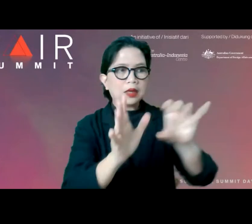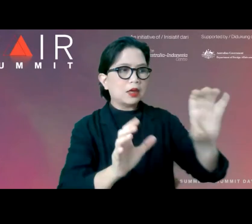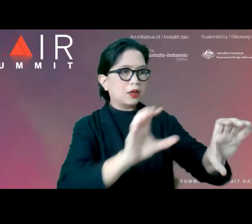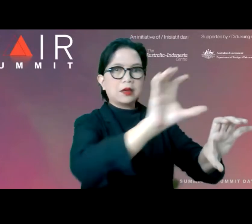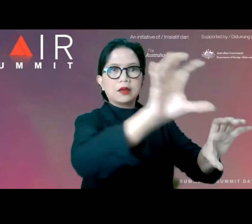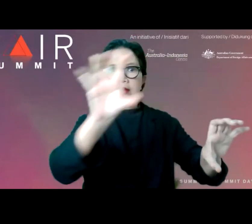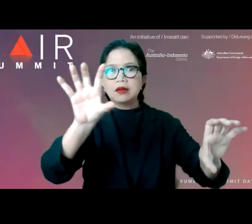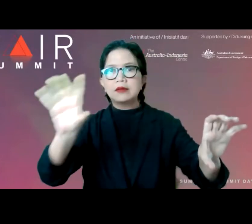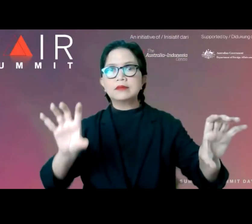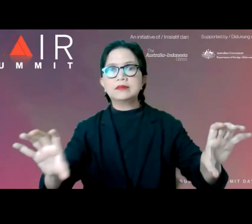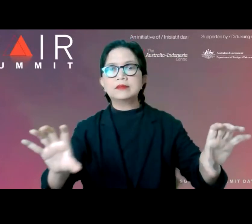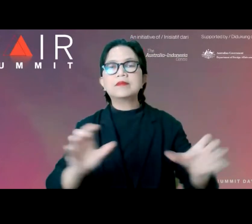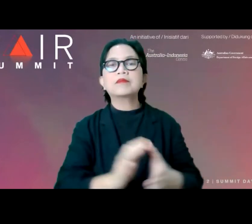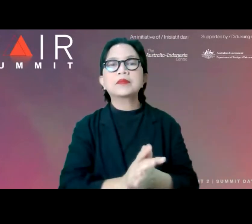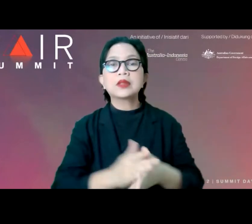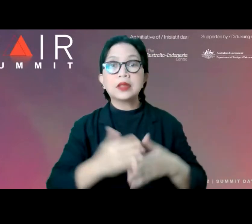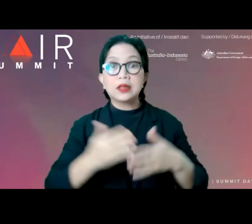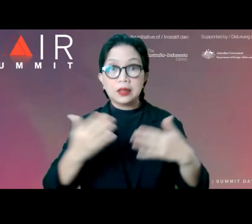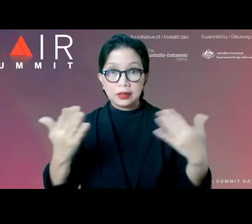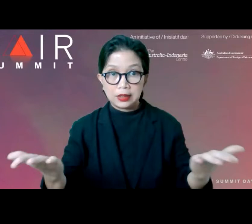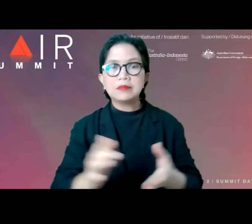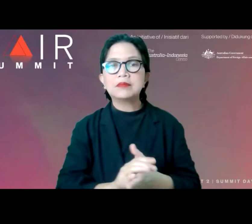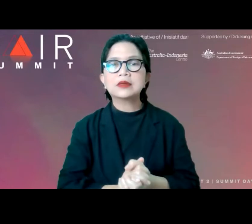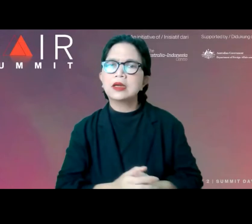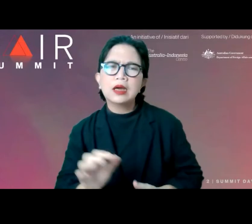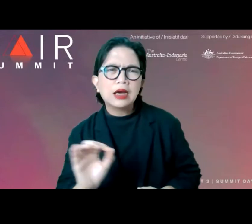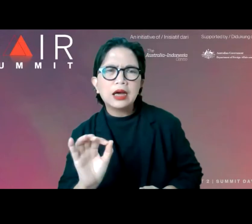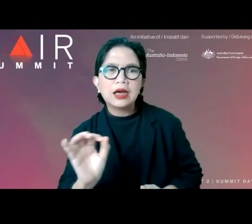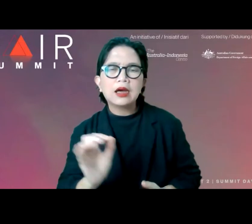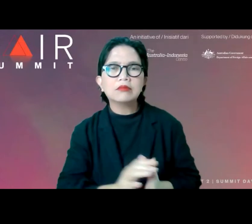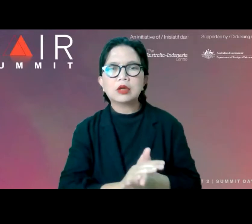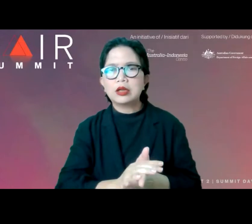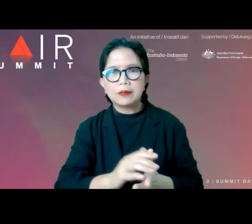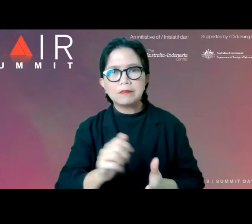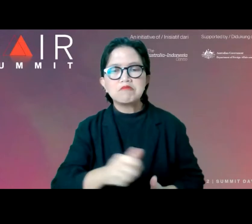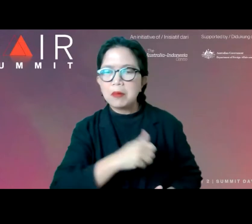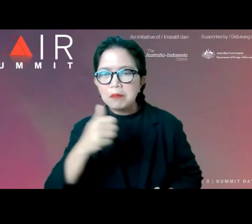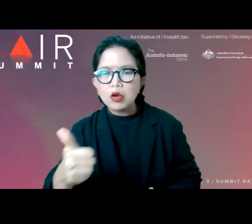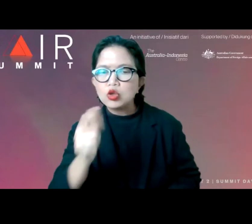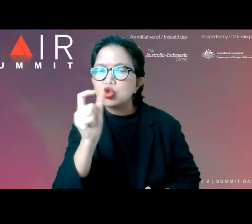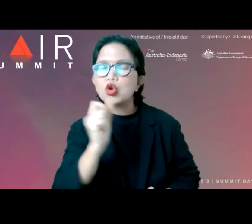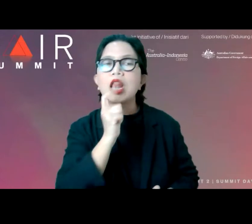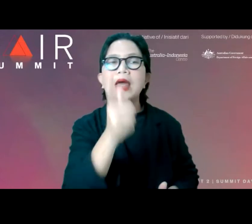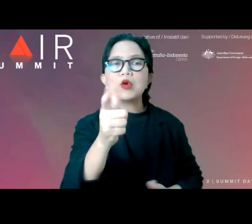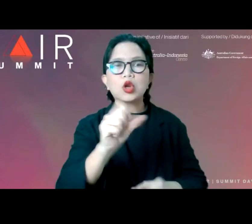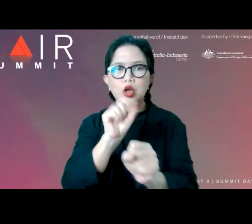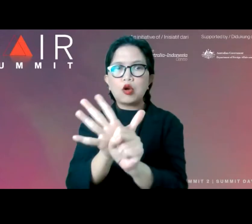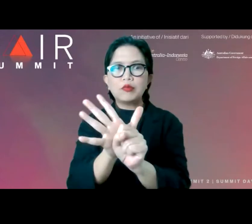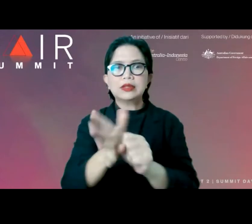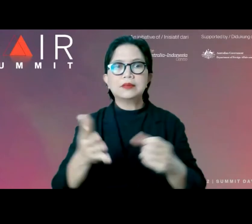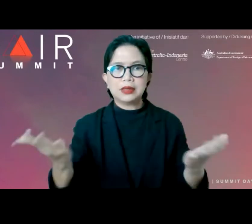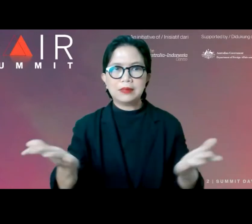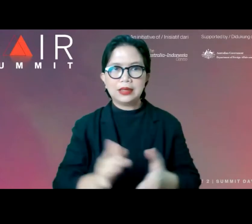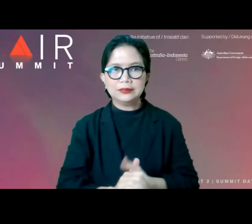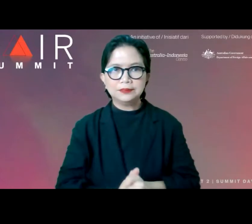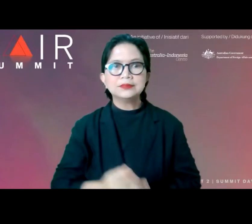perhaps less effectively reporting on COVID cases. So I feel that this is this continues from that conversation we had